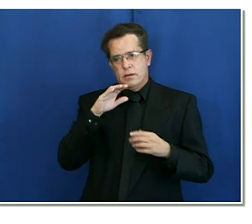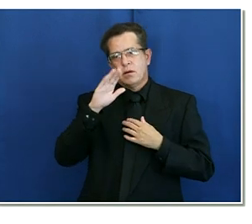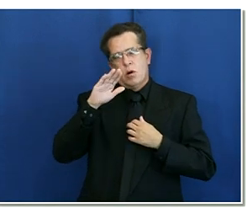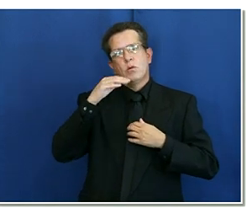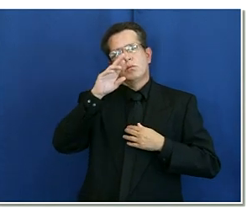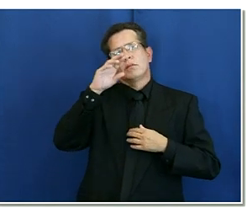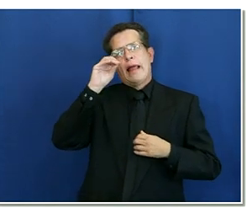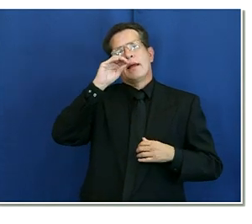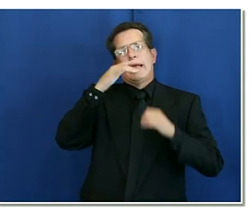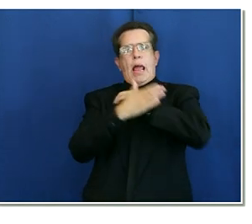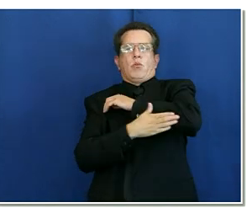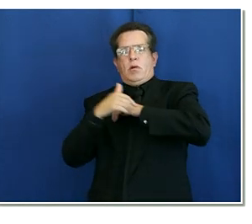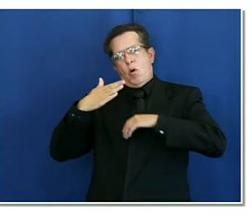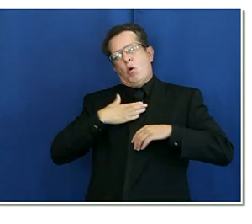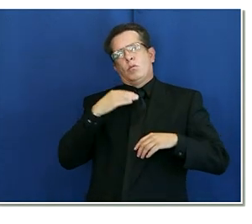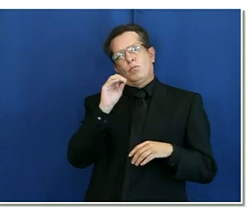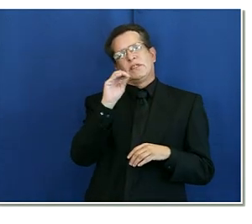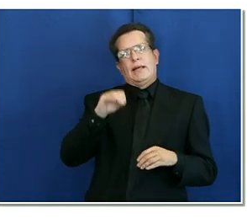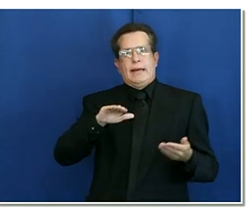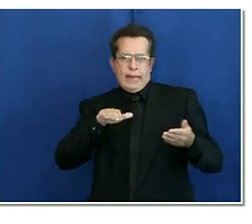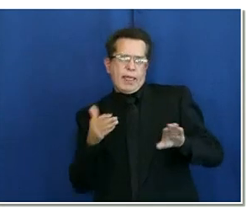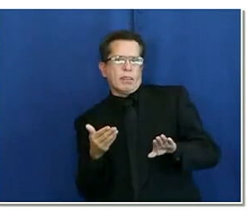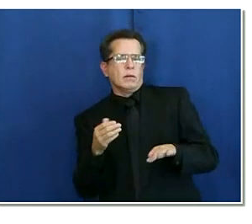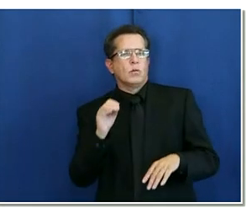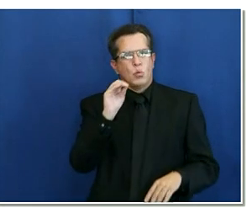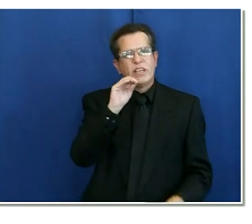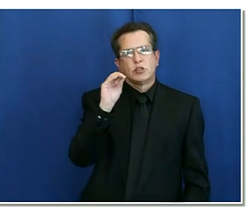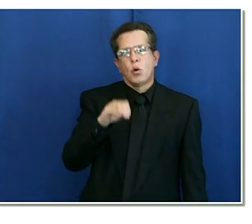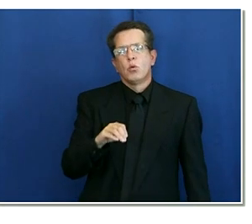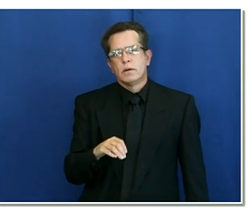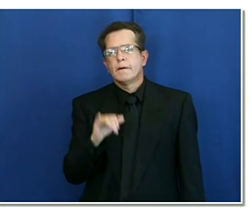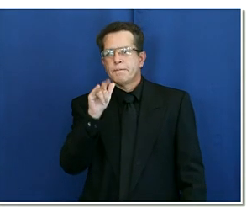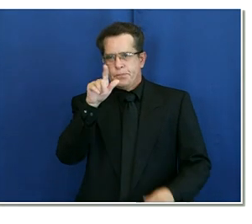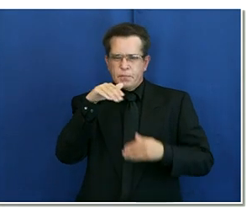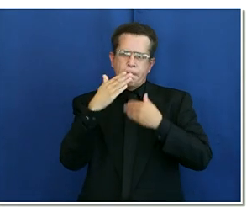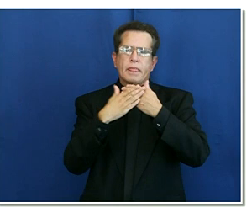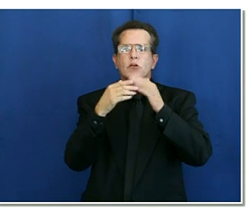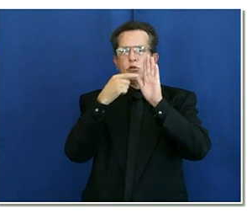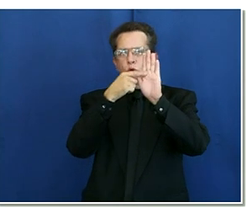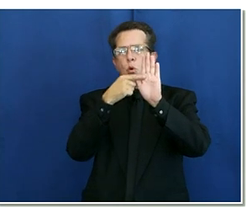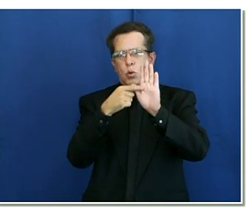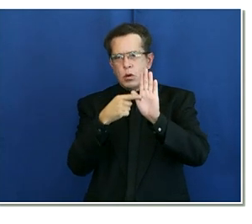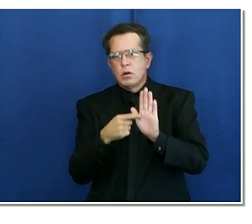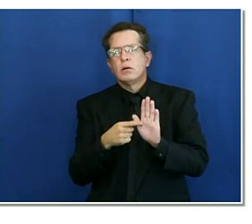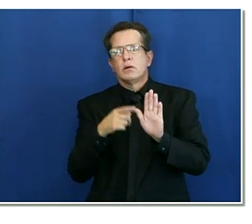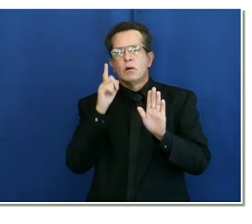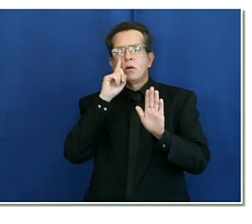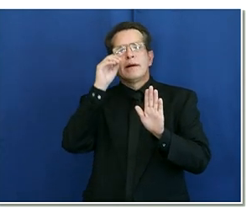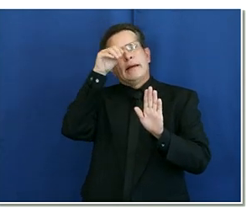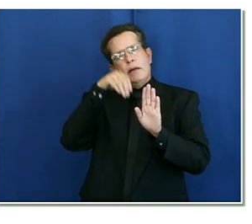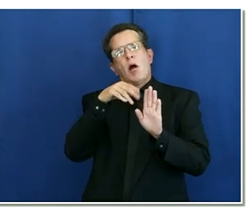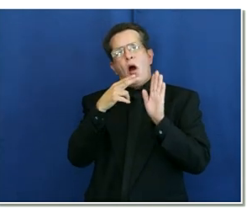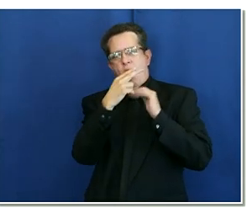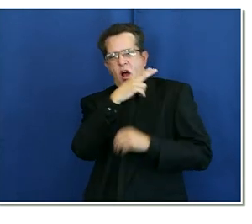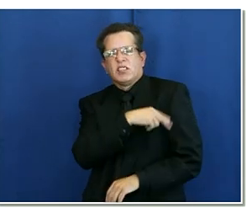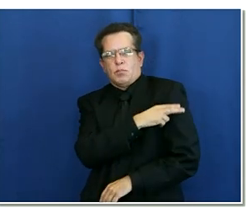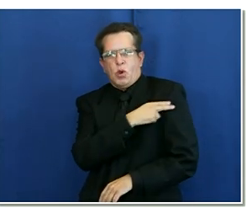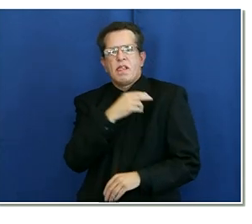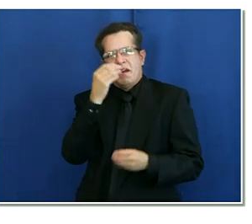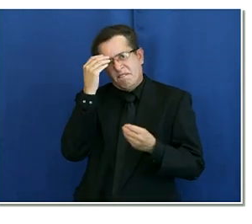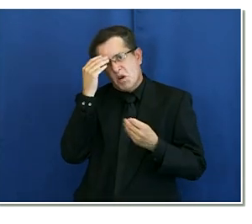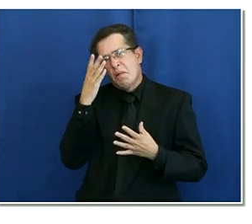fatality ratio. In this next slide, we will review demographics related to hospitalized cases. The